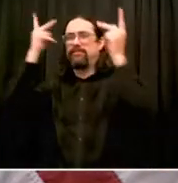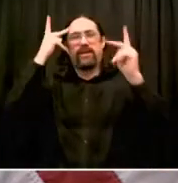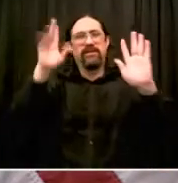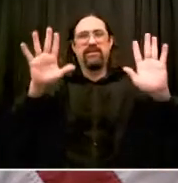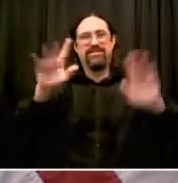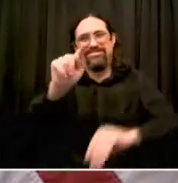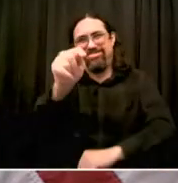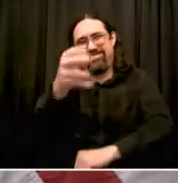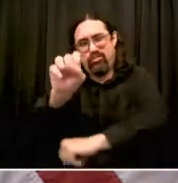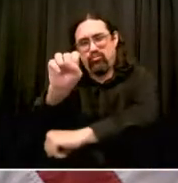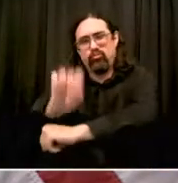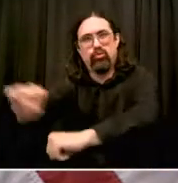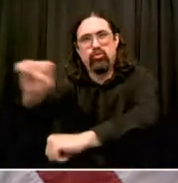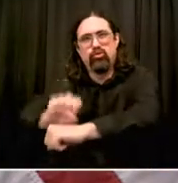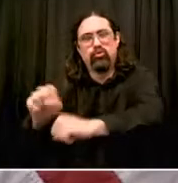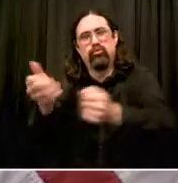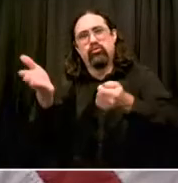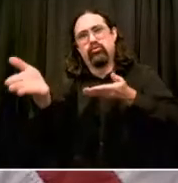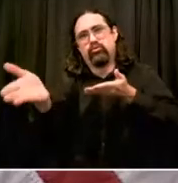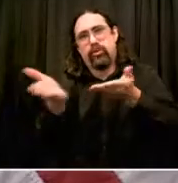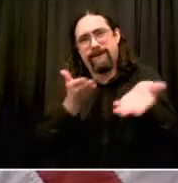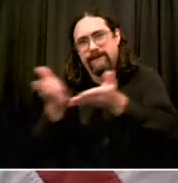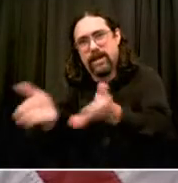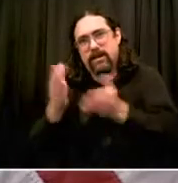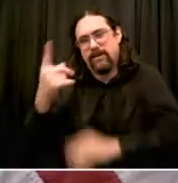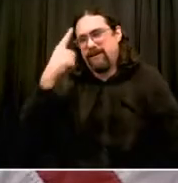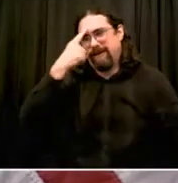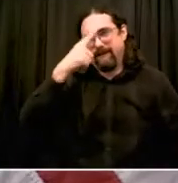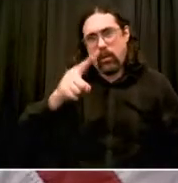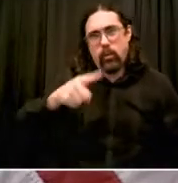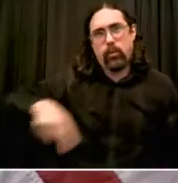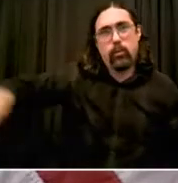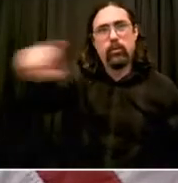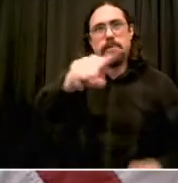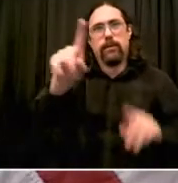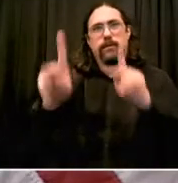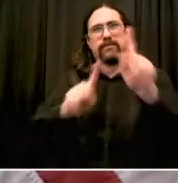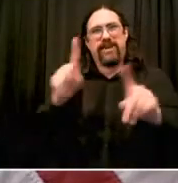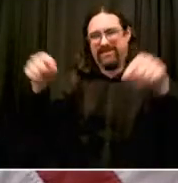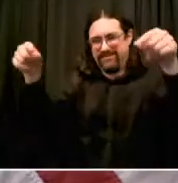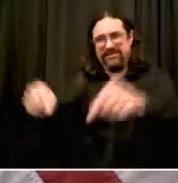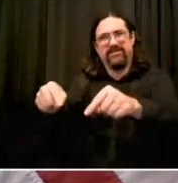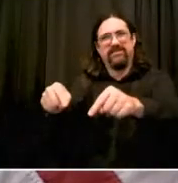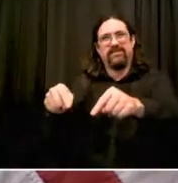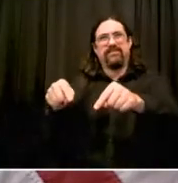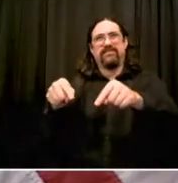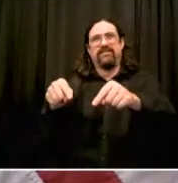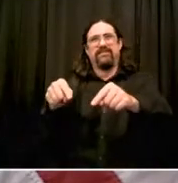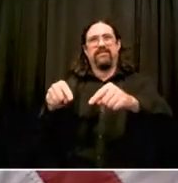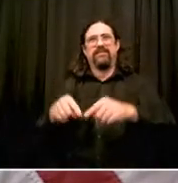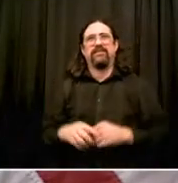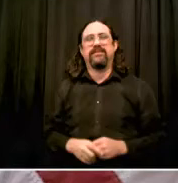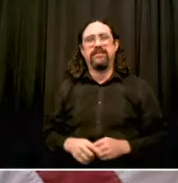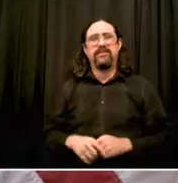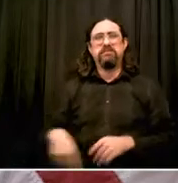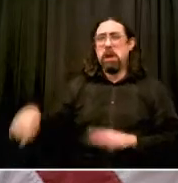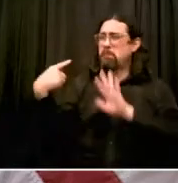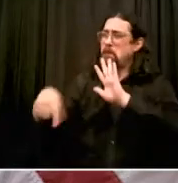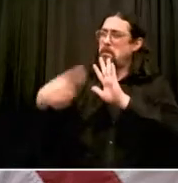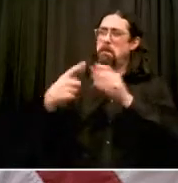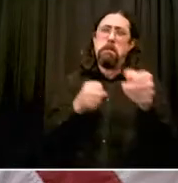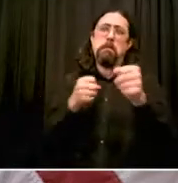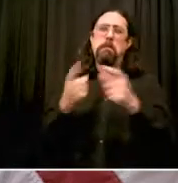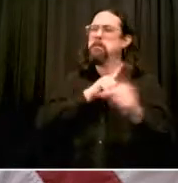so used to the noise and the backdrop as just a thing you got to work through. So I don't really get lost